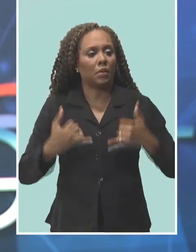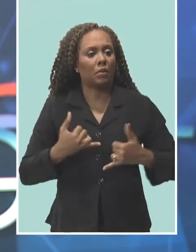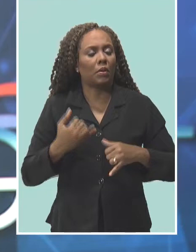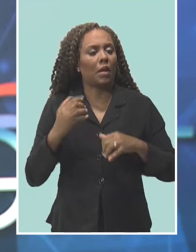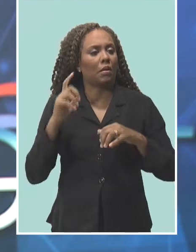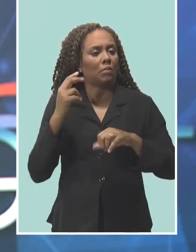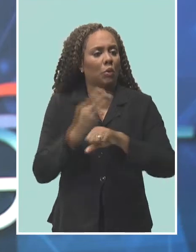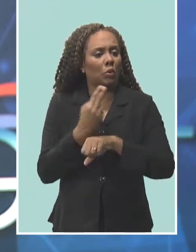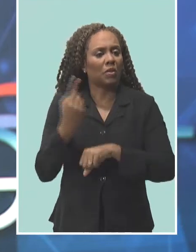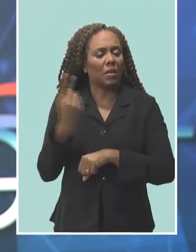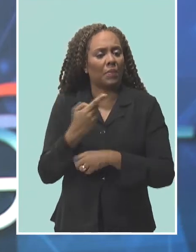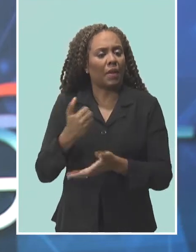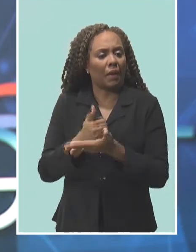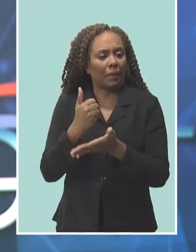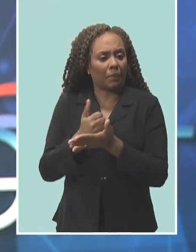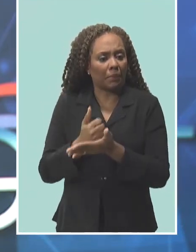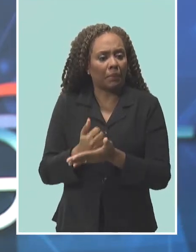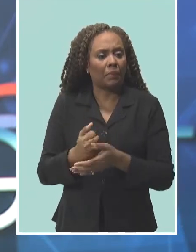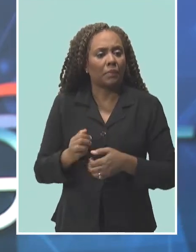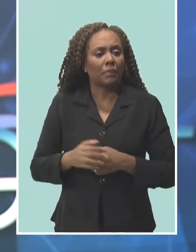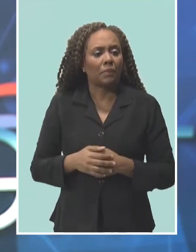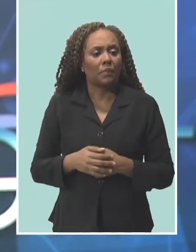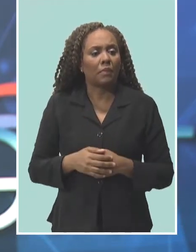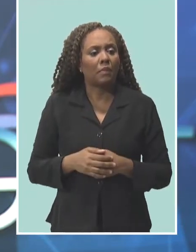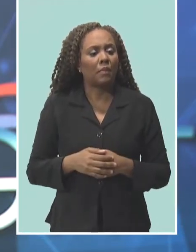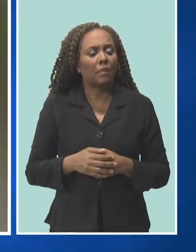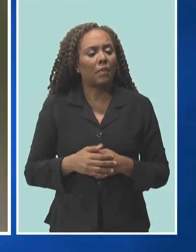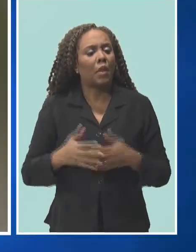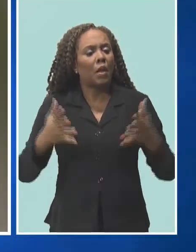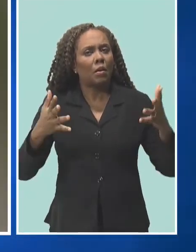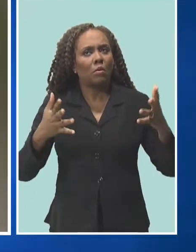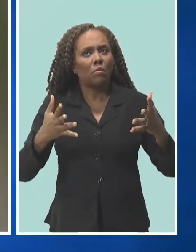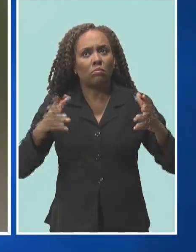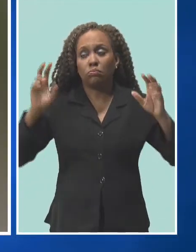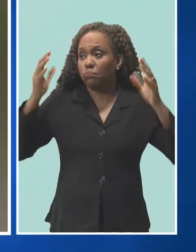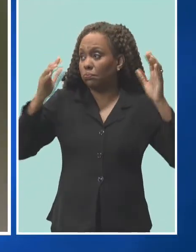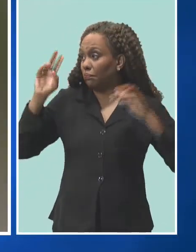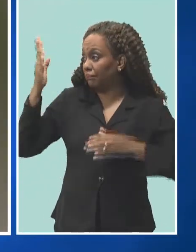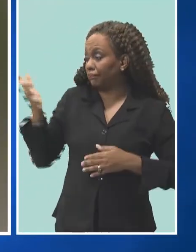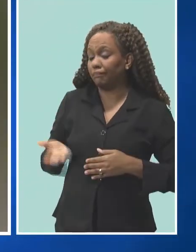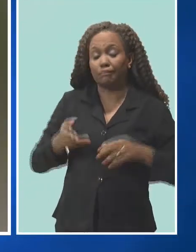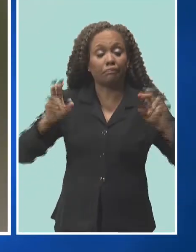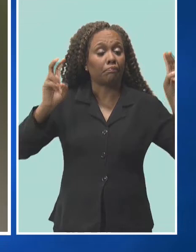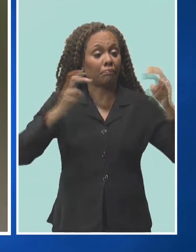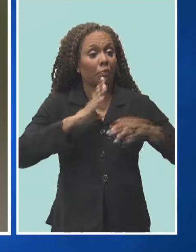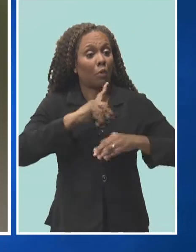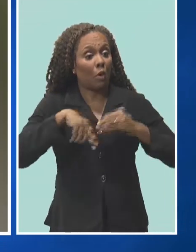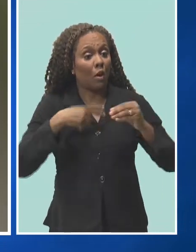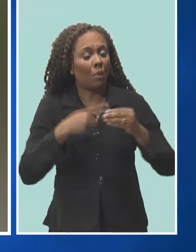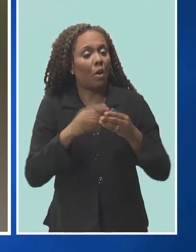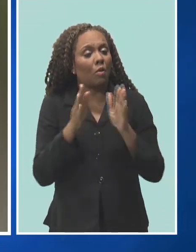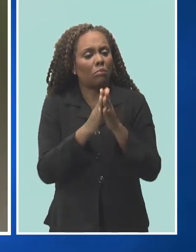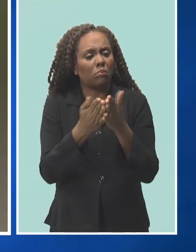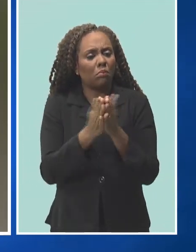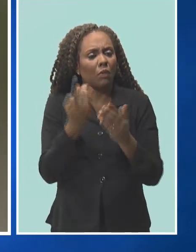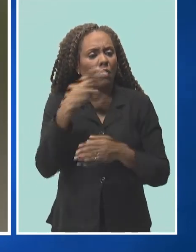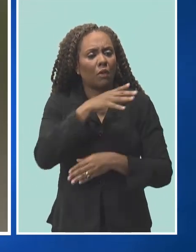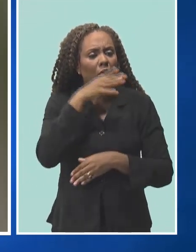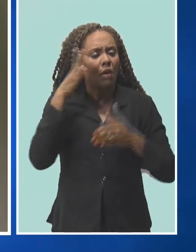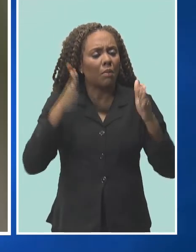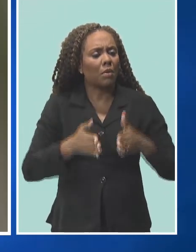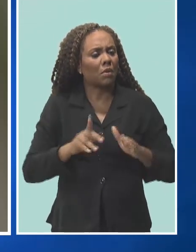interim. This through a publication called The Best Practices in Green Monkey Deterrence, a manual for farmers in